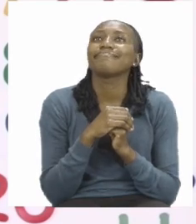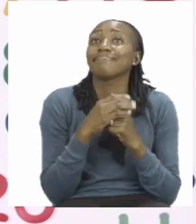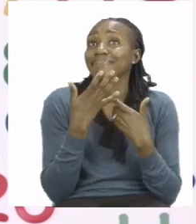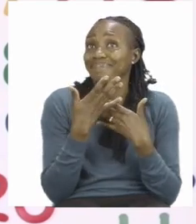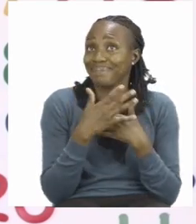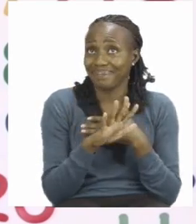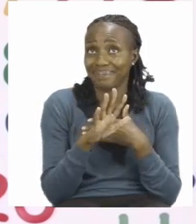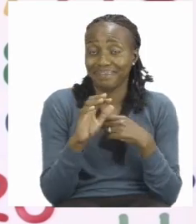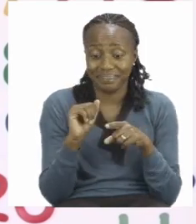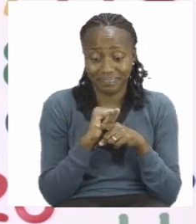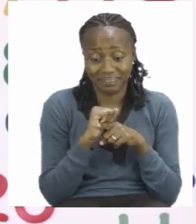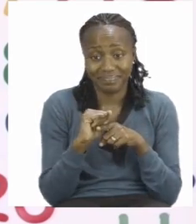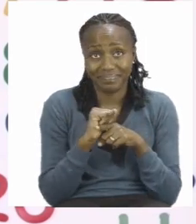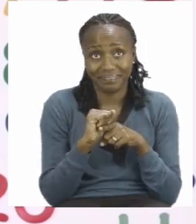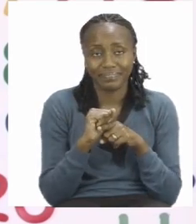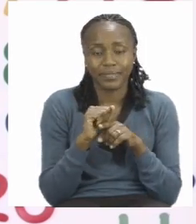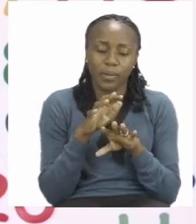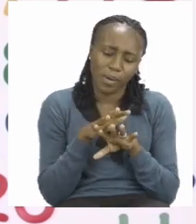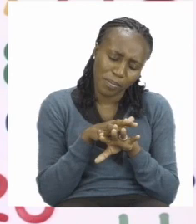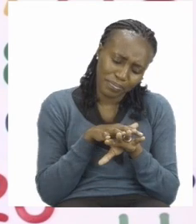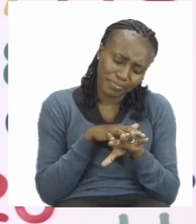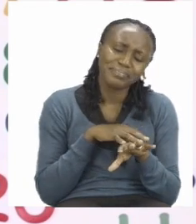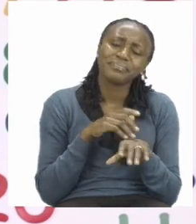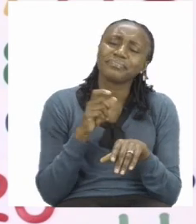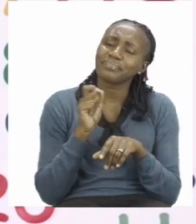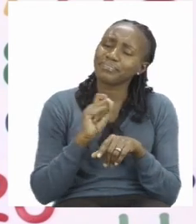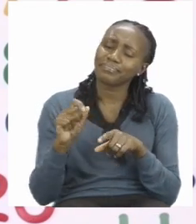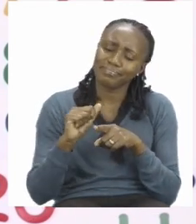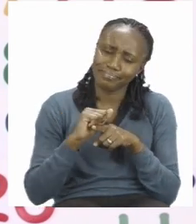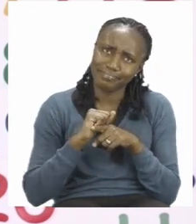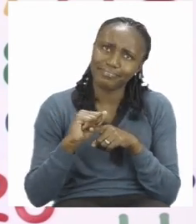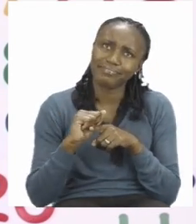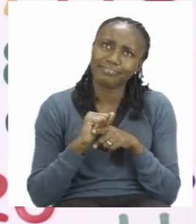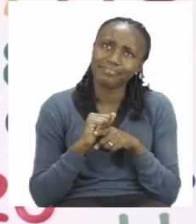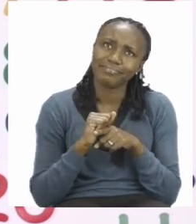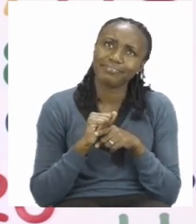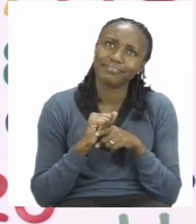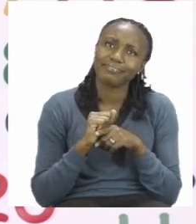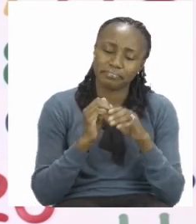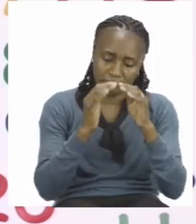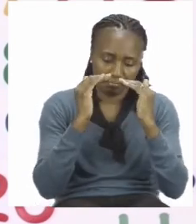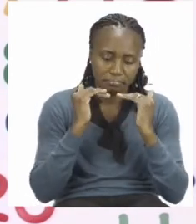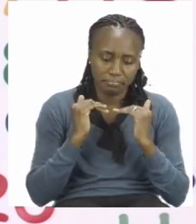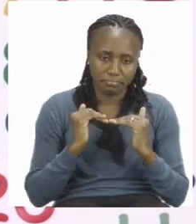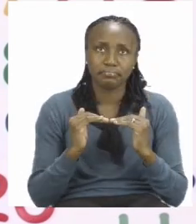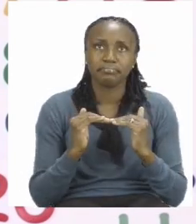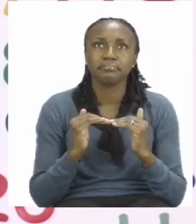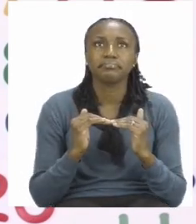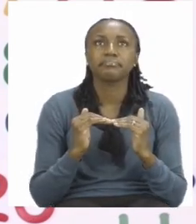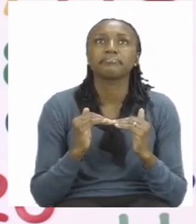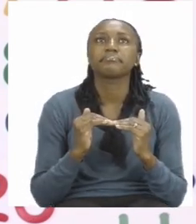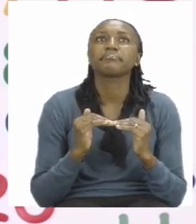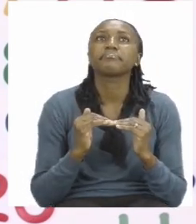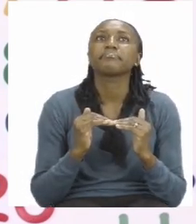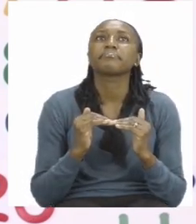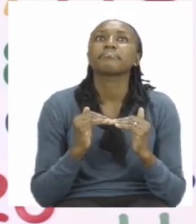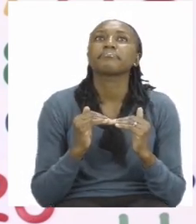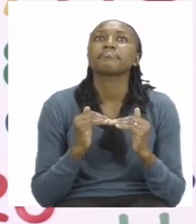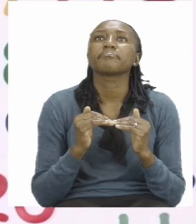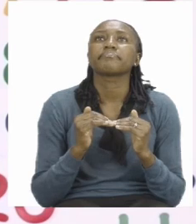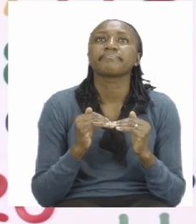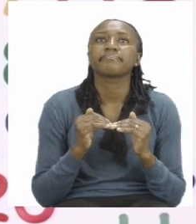You see, I took my time, so you must also take your time. After that, you are going to make sure that when